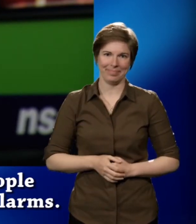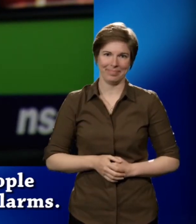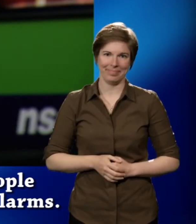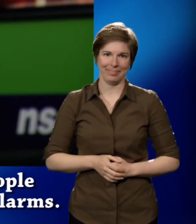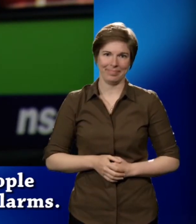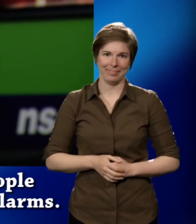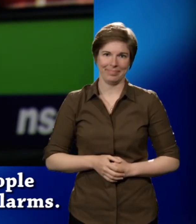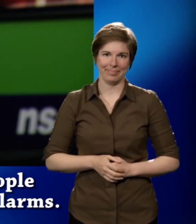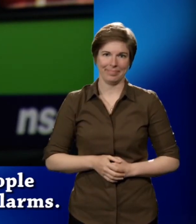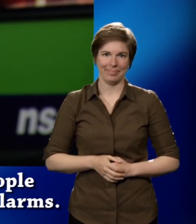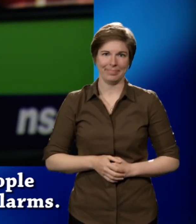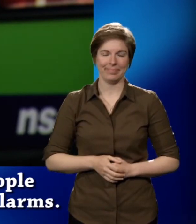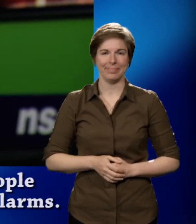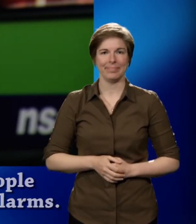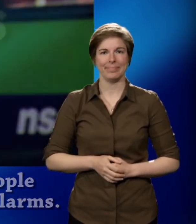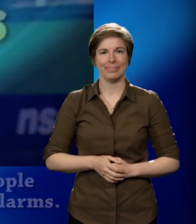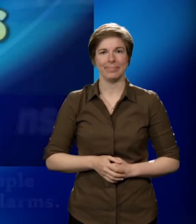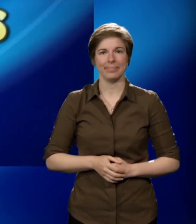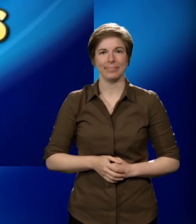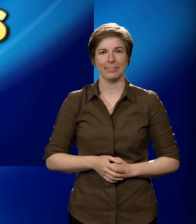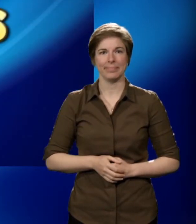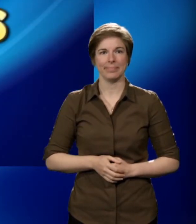accidentally activate one of these alarms.